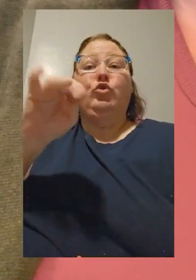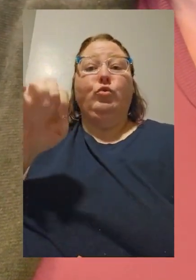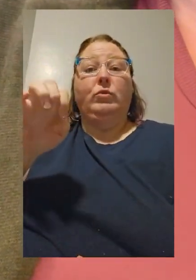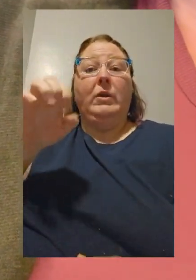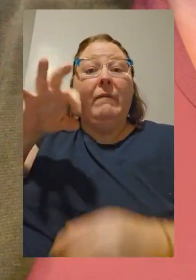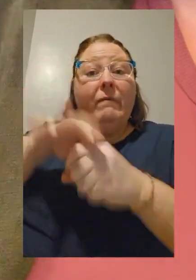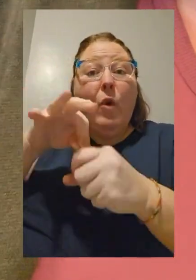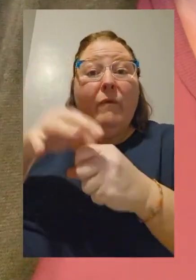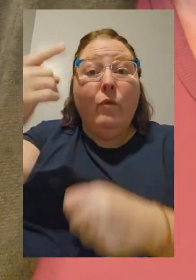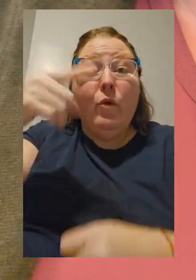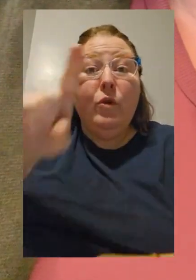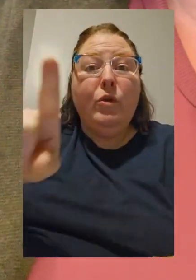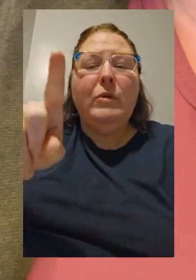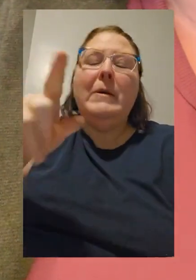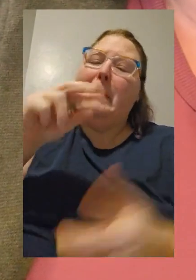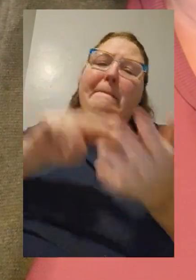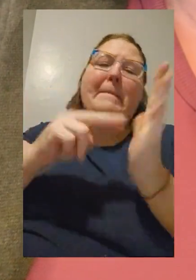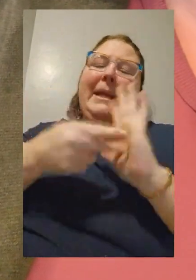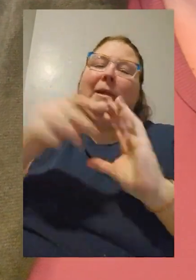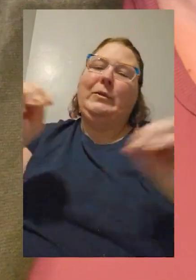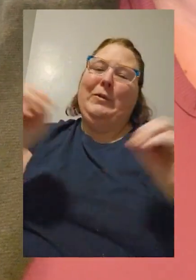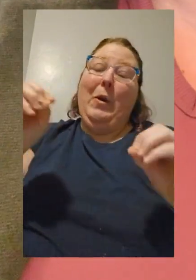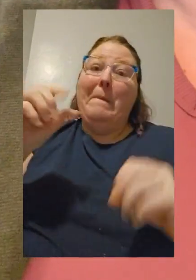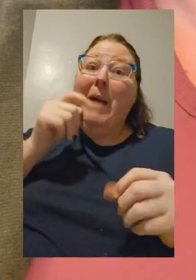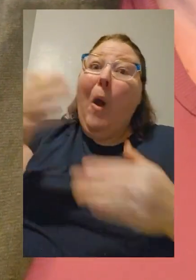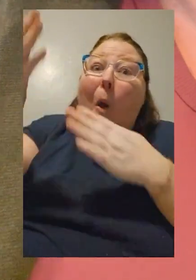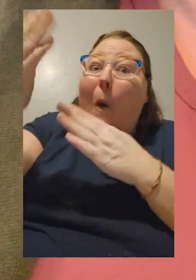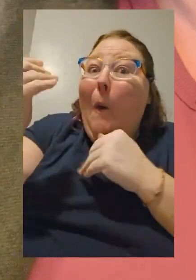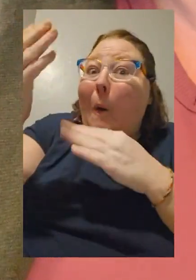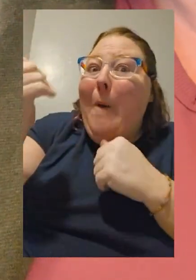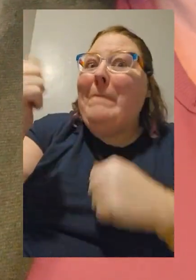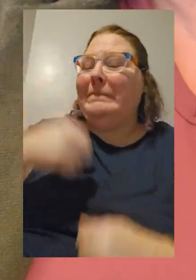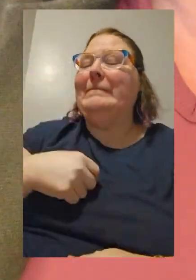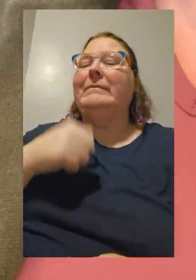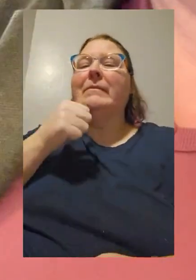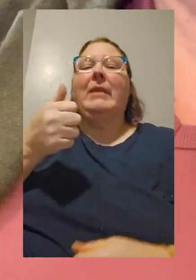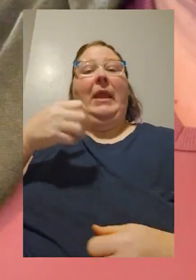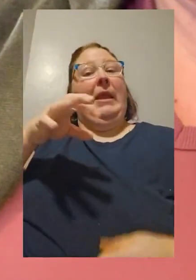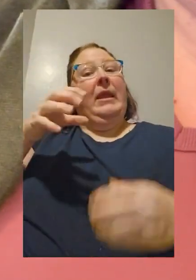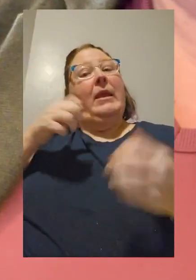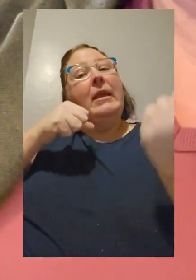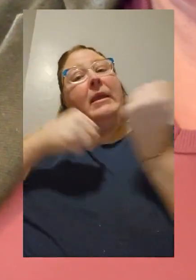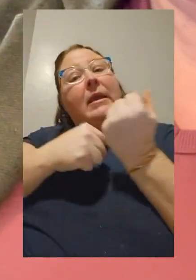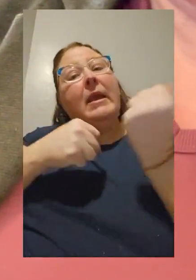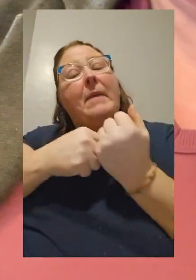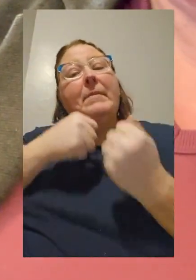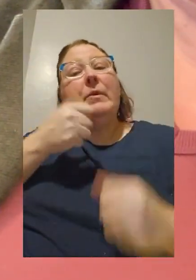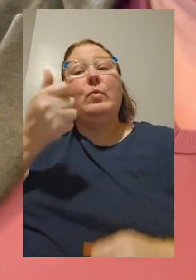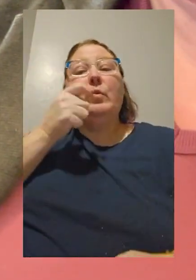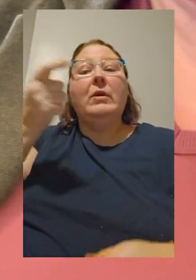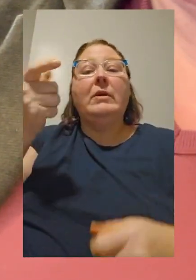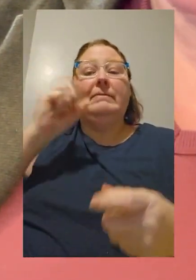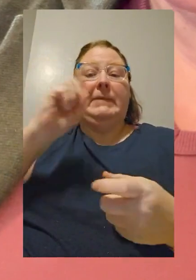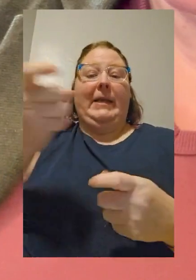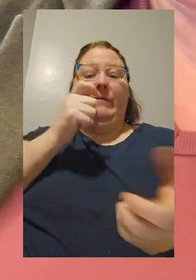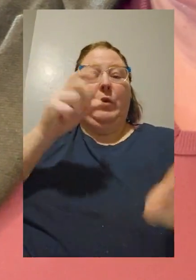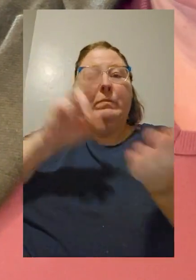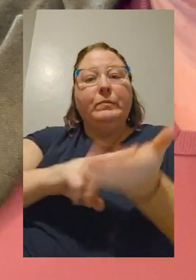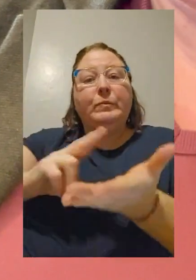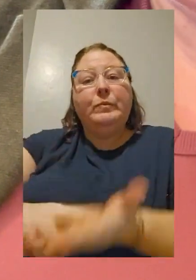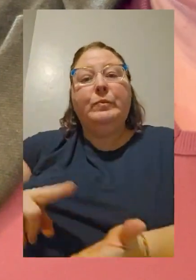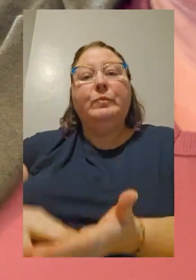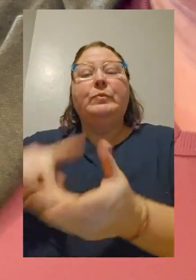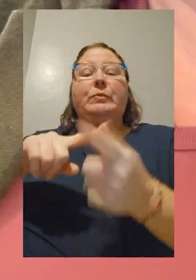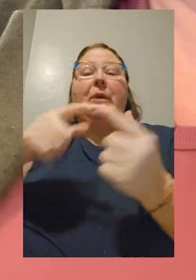June. And it doesn't even mean that they have to vote for us, although of course we hope that they do. The campaign will not only provide you with petitions and a